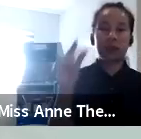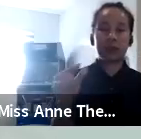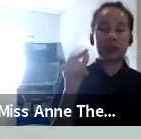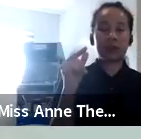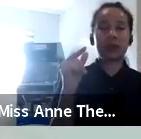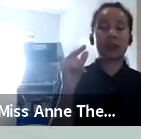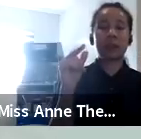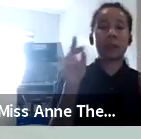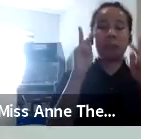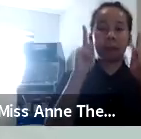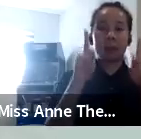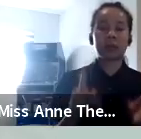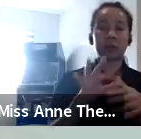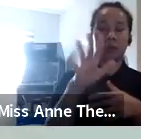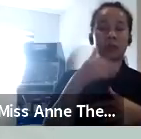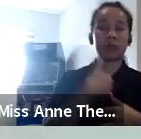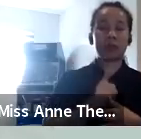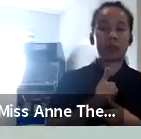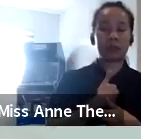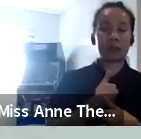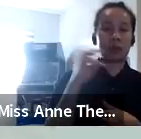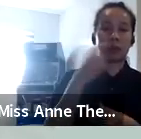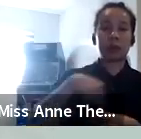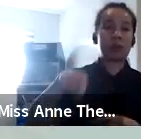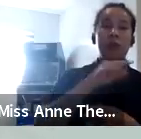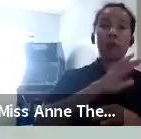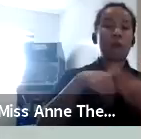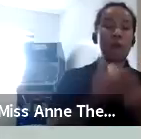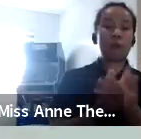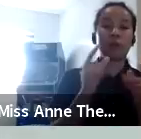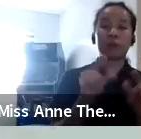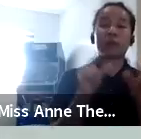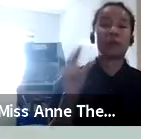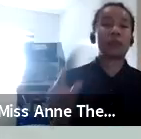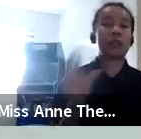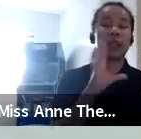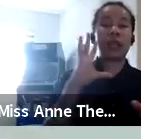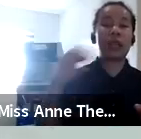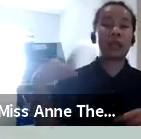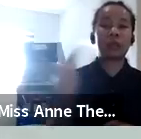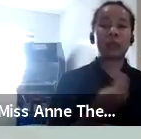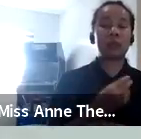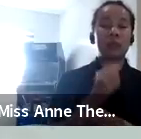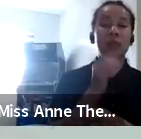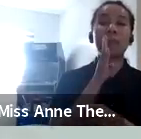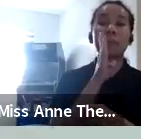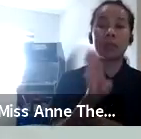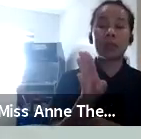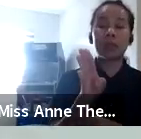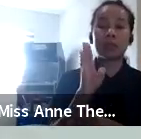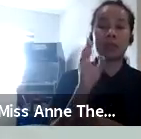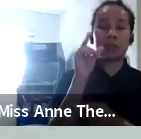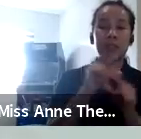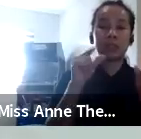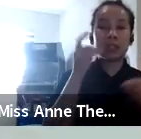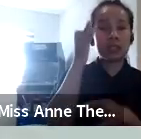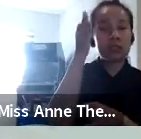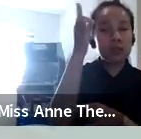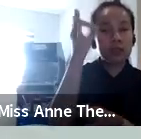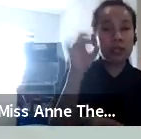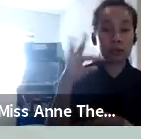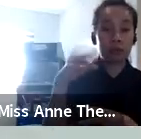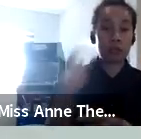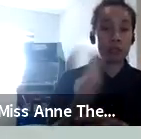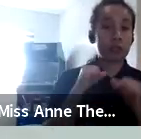You are great. We are all great. And we will be great if we never stop moving